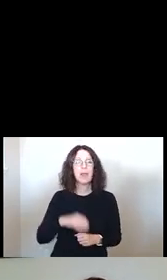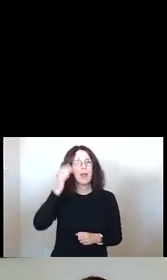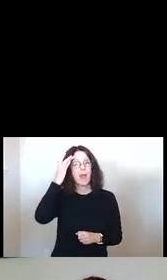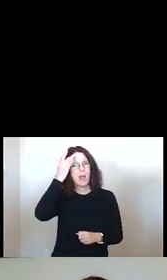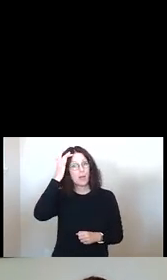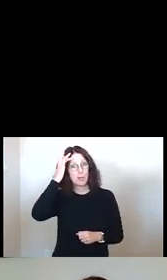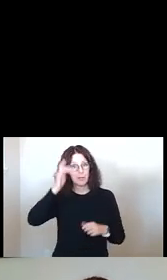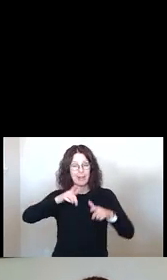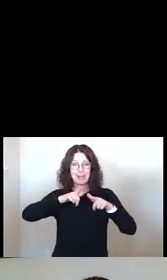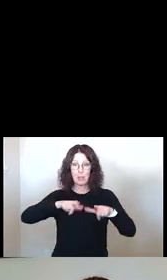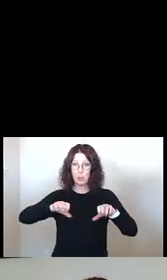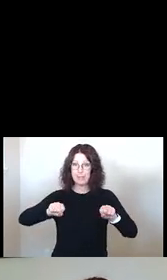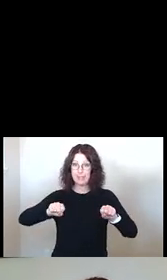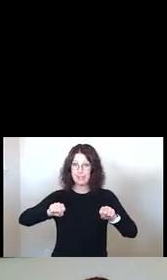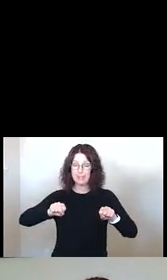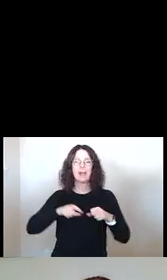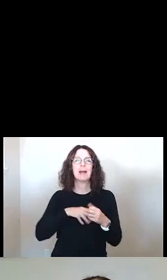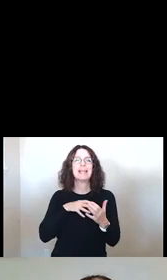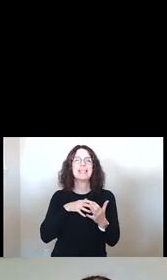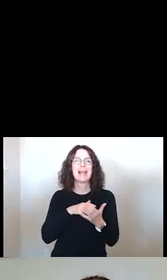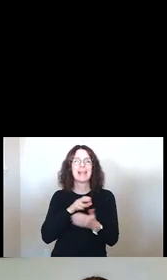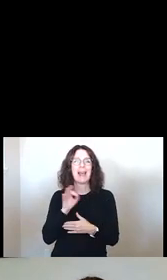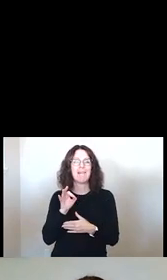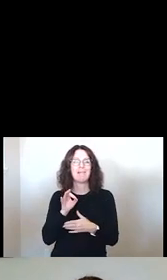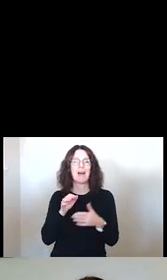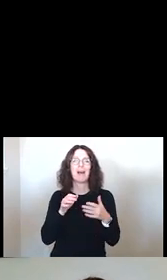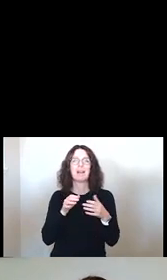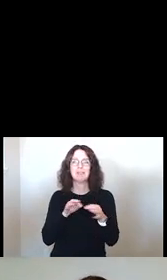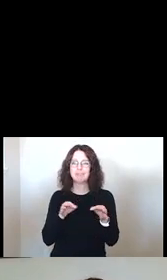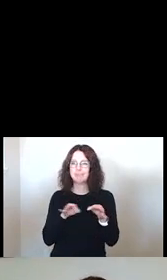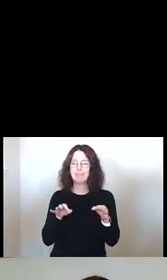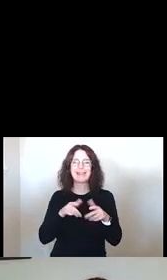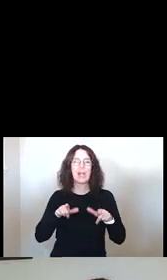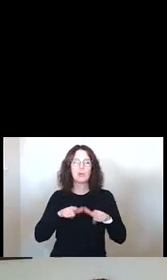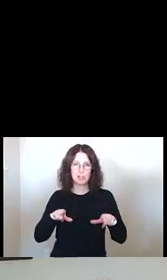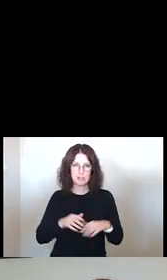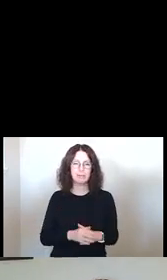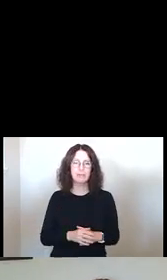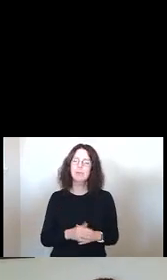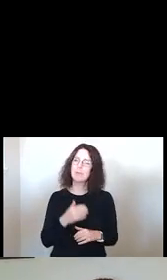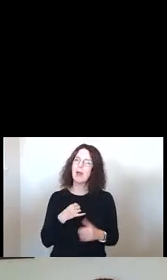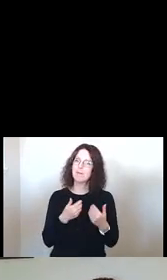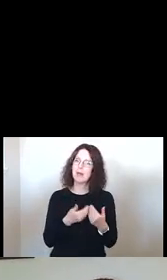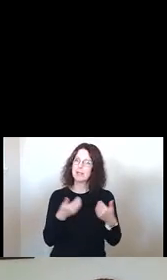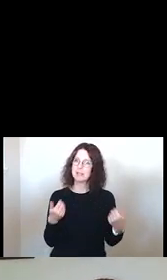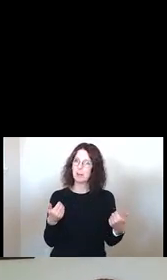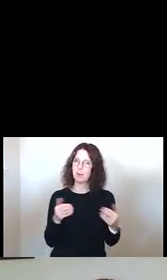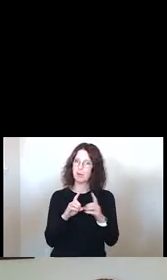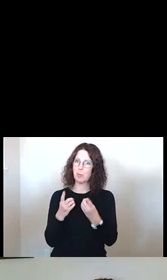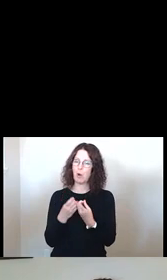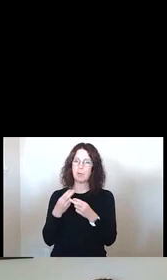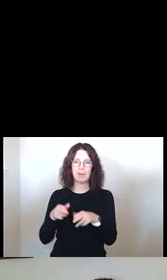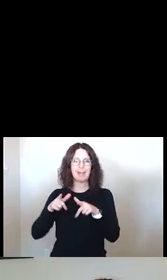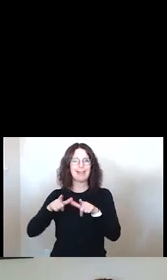study of languages, and we actually have a separate linguistics department that is independent of anthropology. So